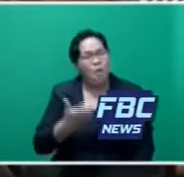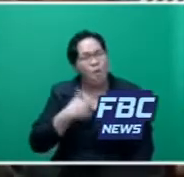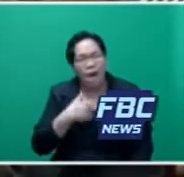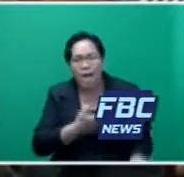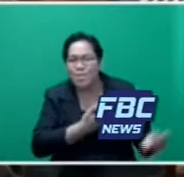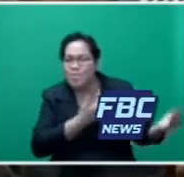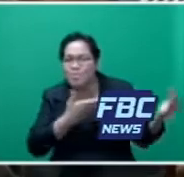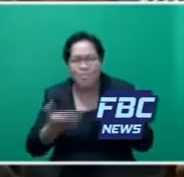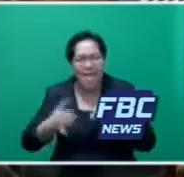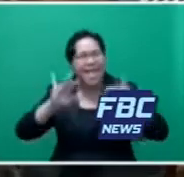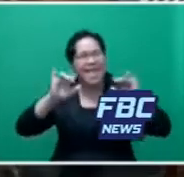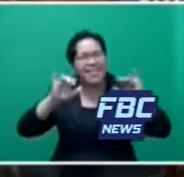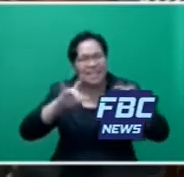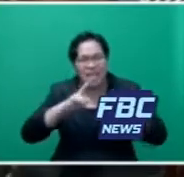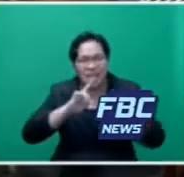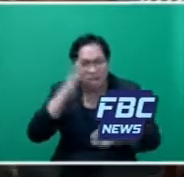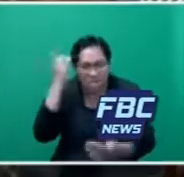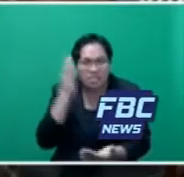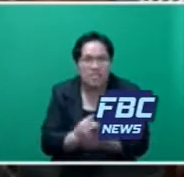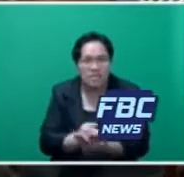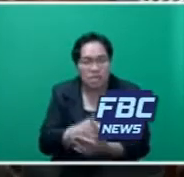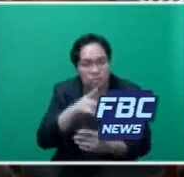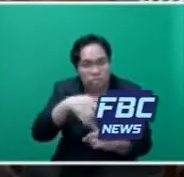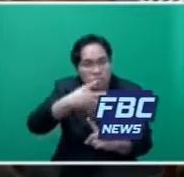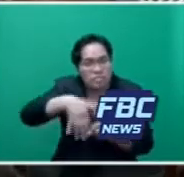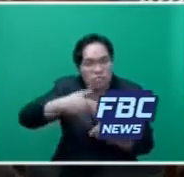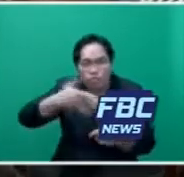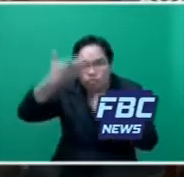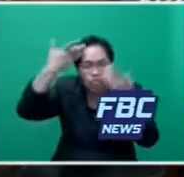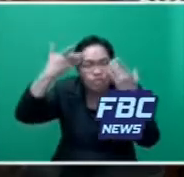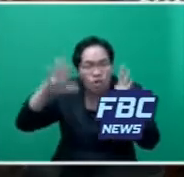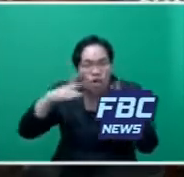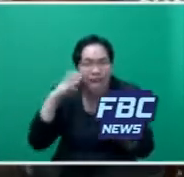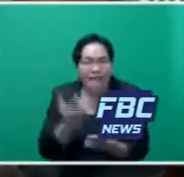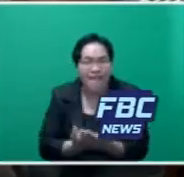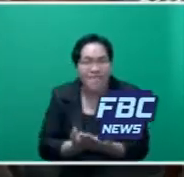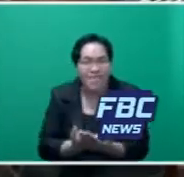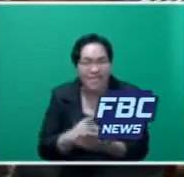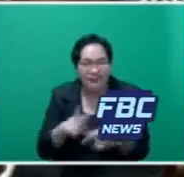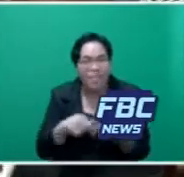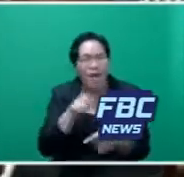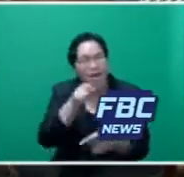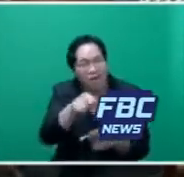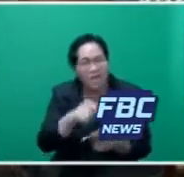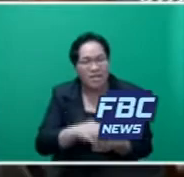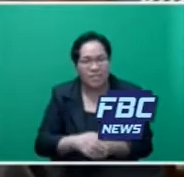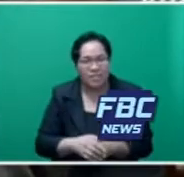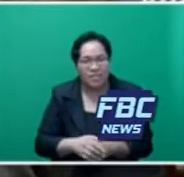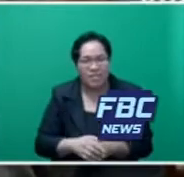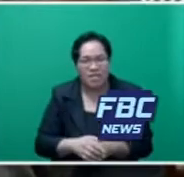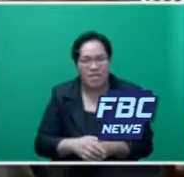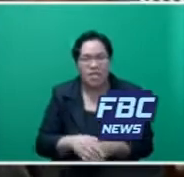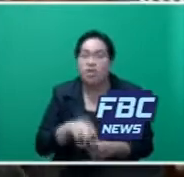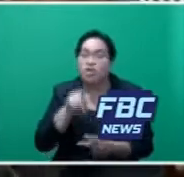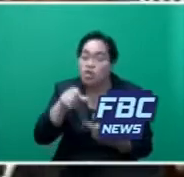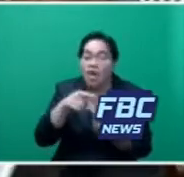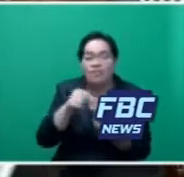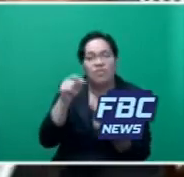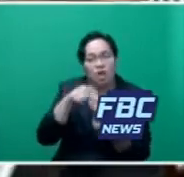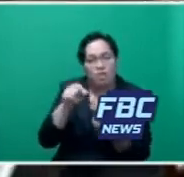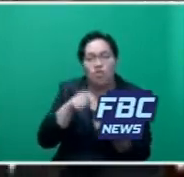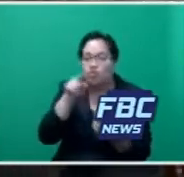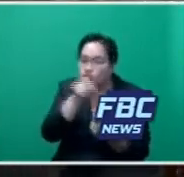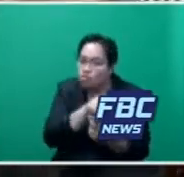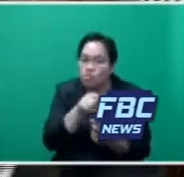into Parliament if he does not have concrete evidence about the case, Mr. Speaker, sir? He has two options as an honourable member.